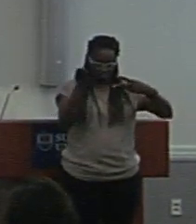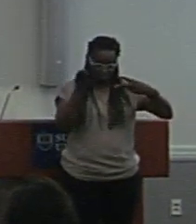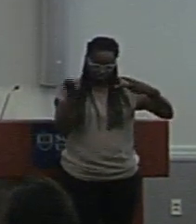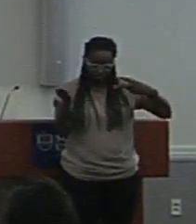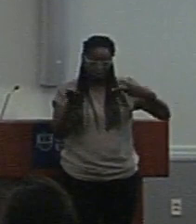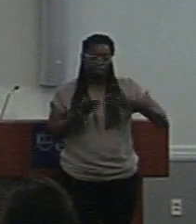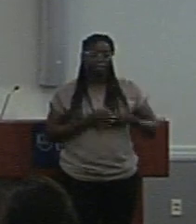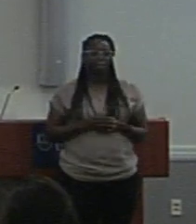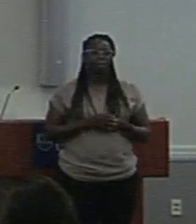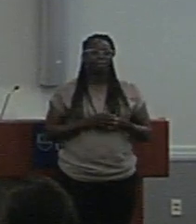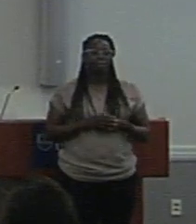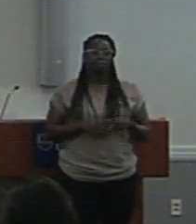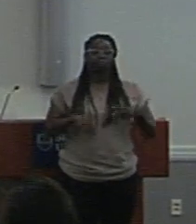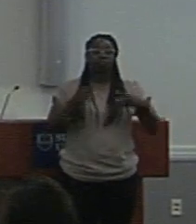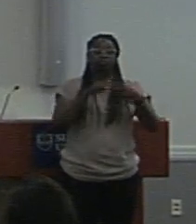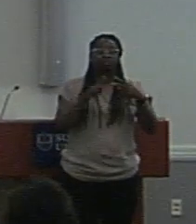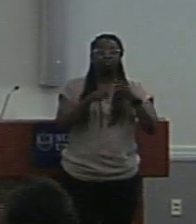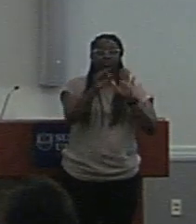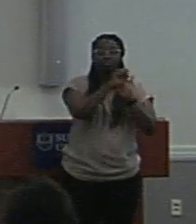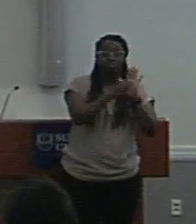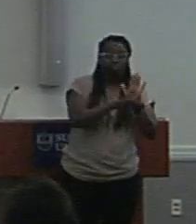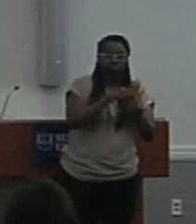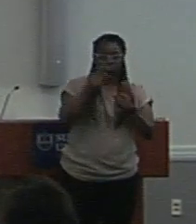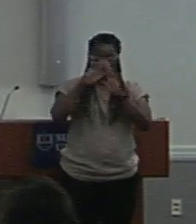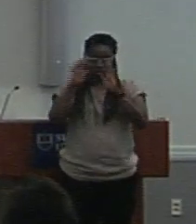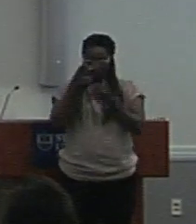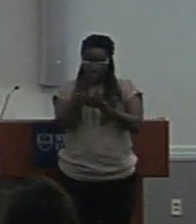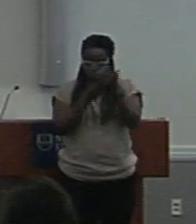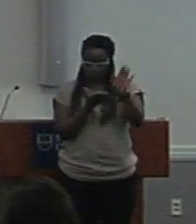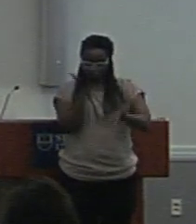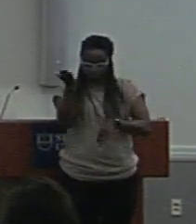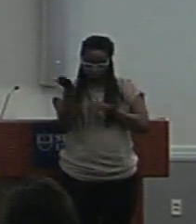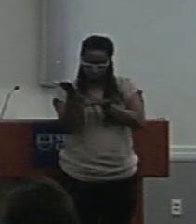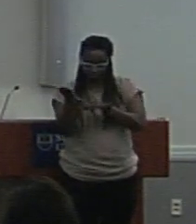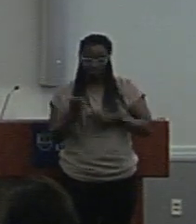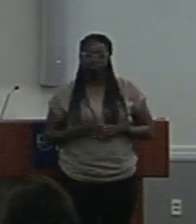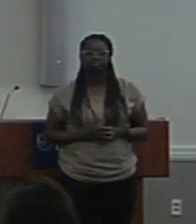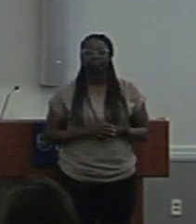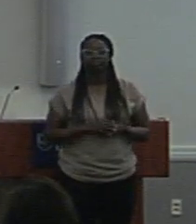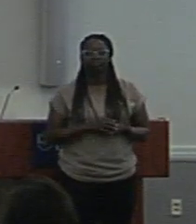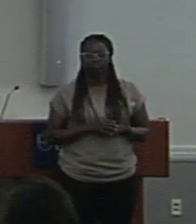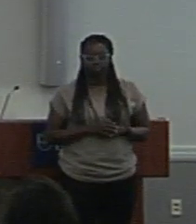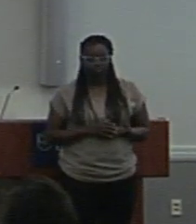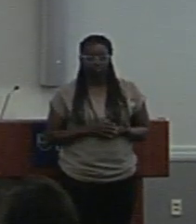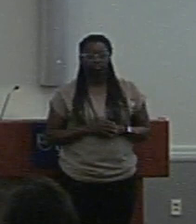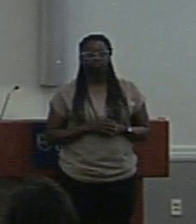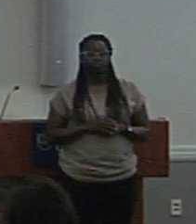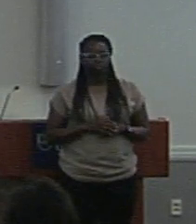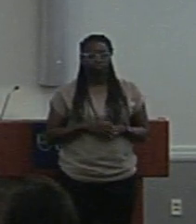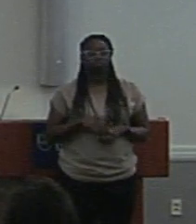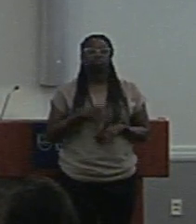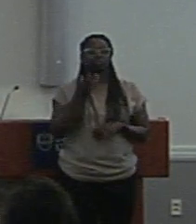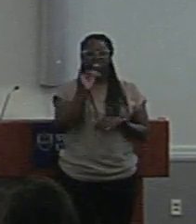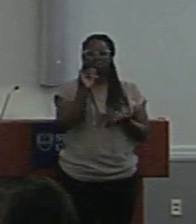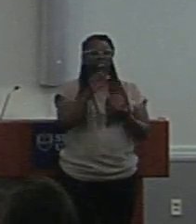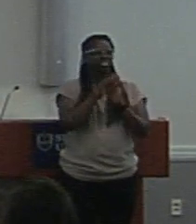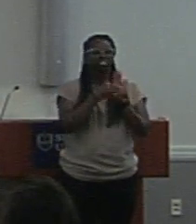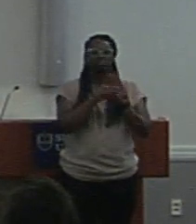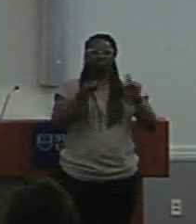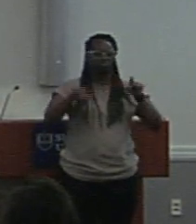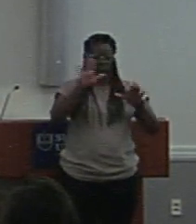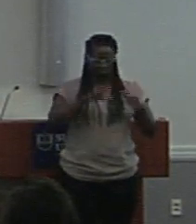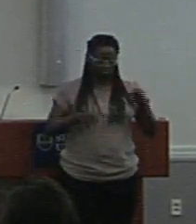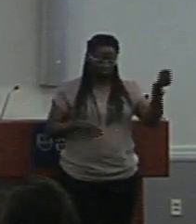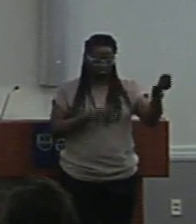Senate, one in the House, recommending to do something similar statewide, saying all places of a